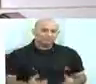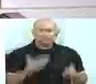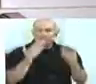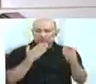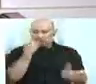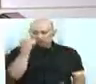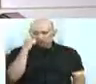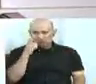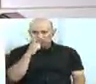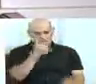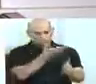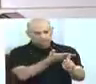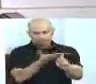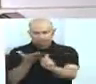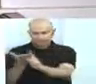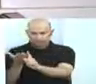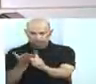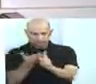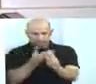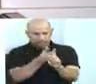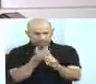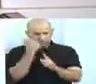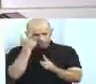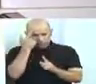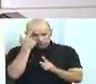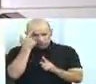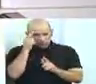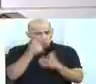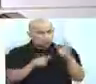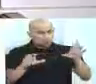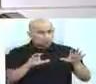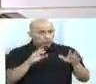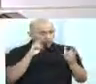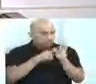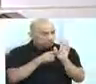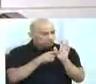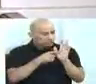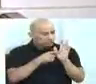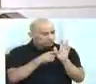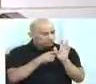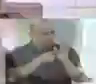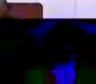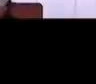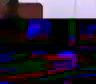Thank you for who you are and for what you do. It's noted and appreciated. Amen.